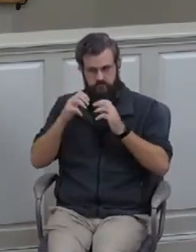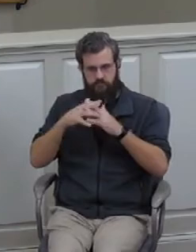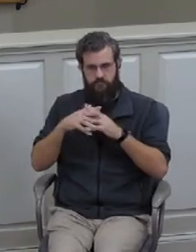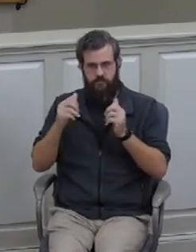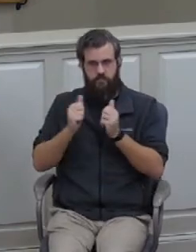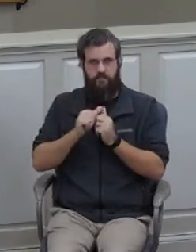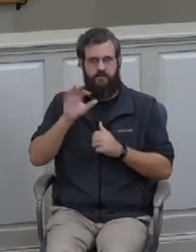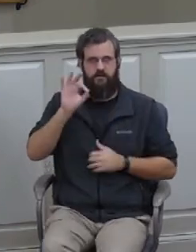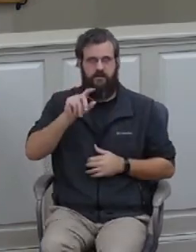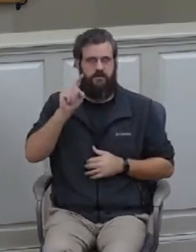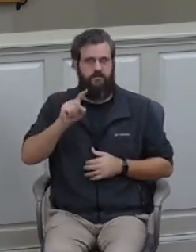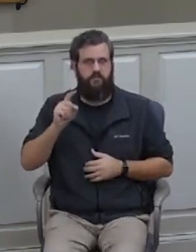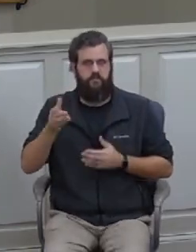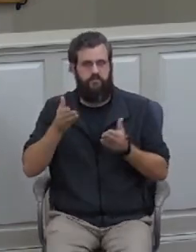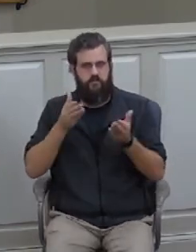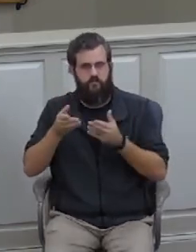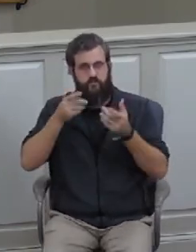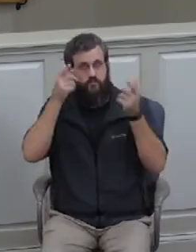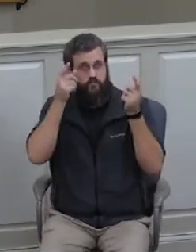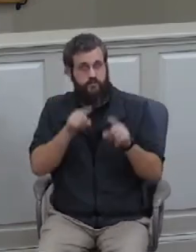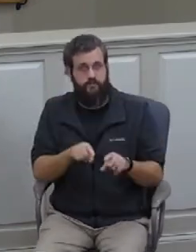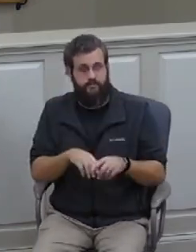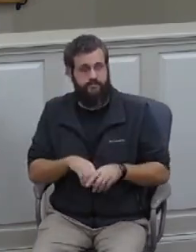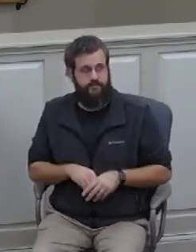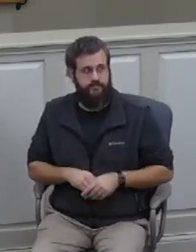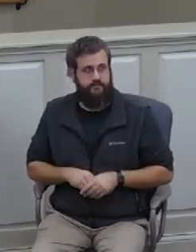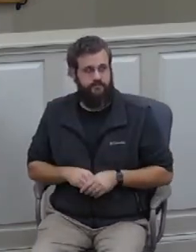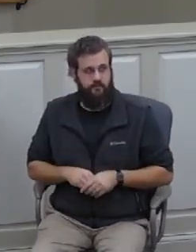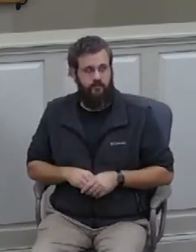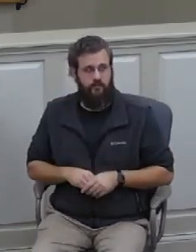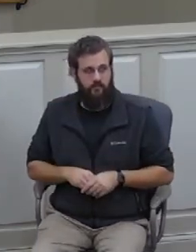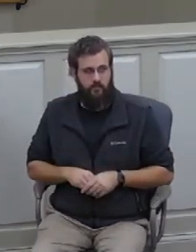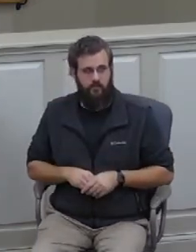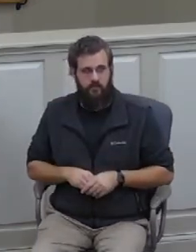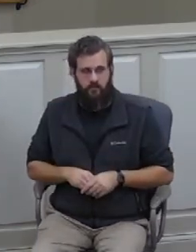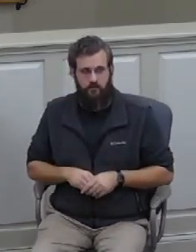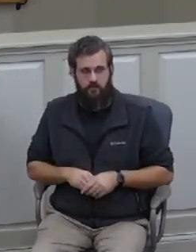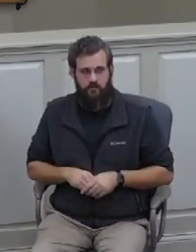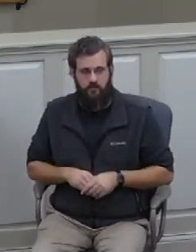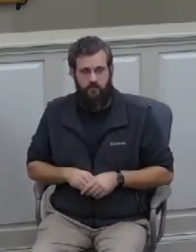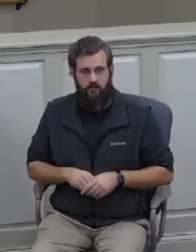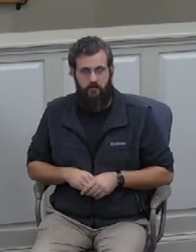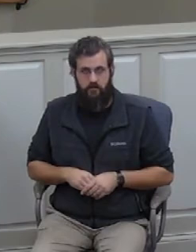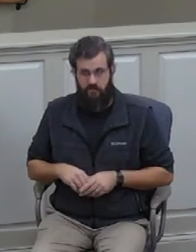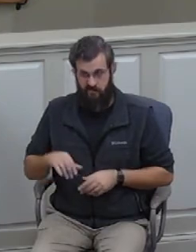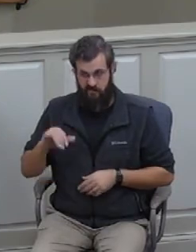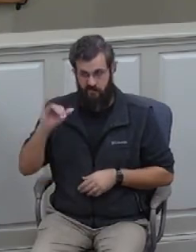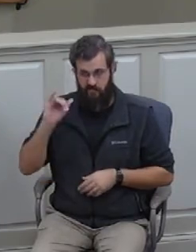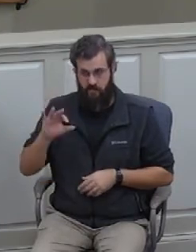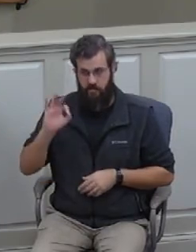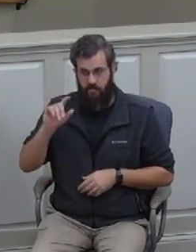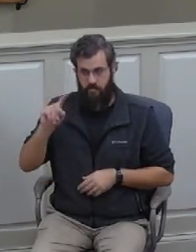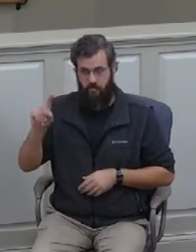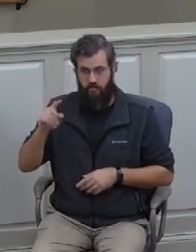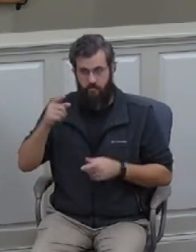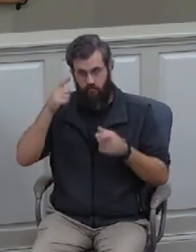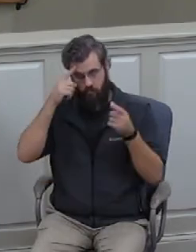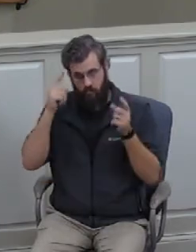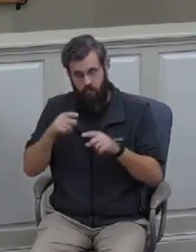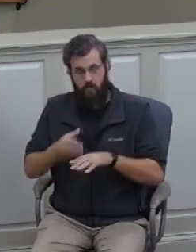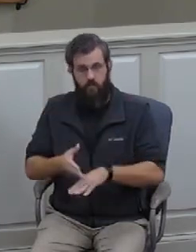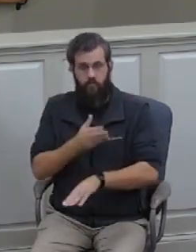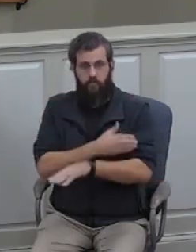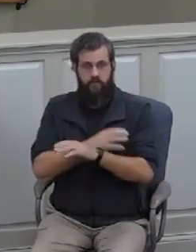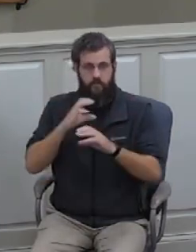911 service agreement, and that has gone off, that has actually improved communication, improved